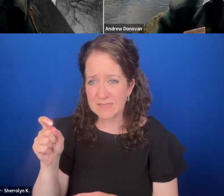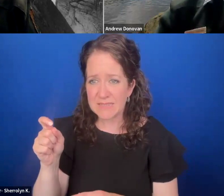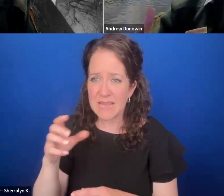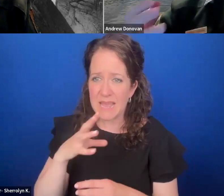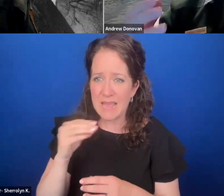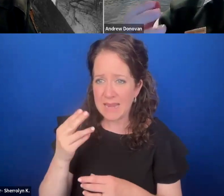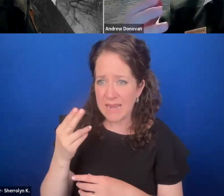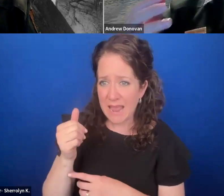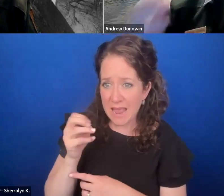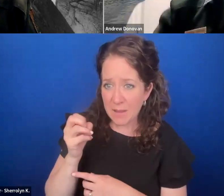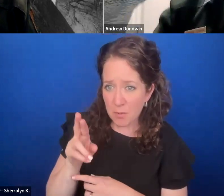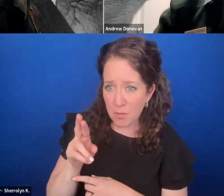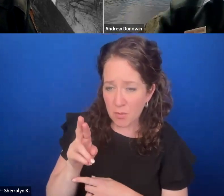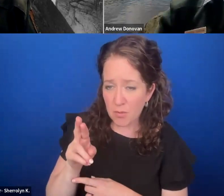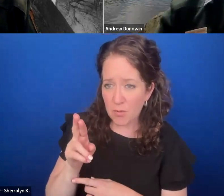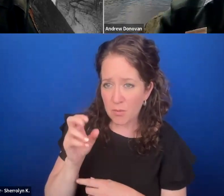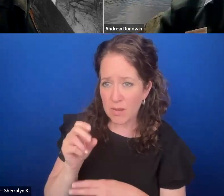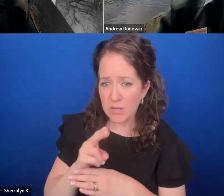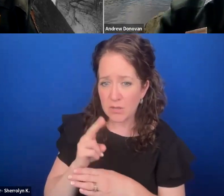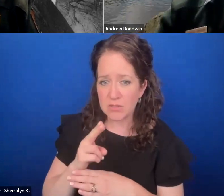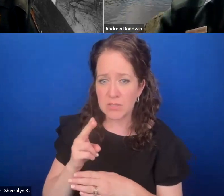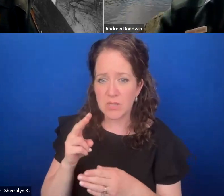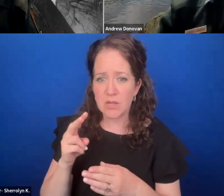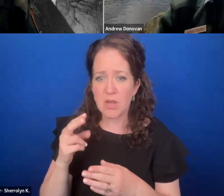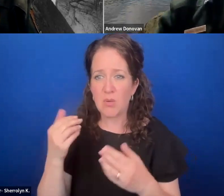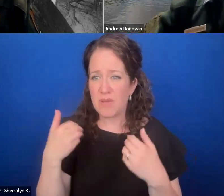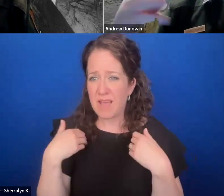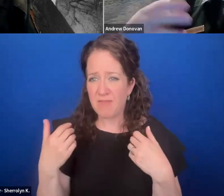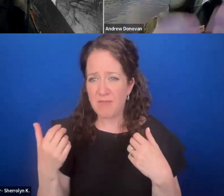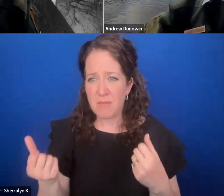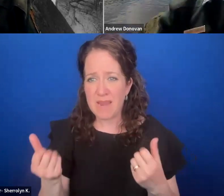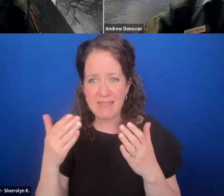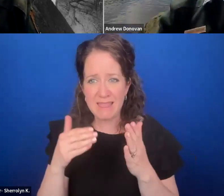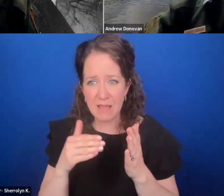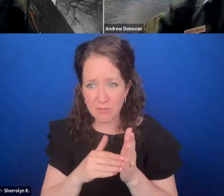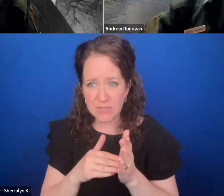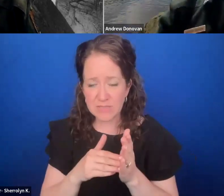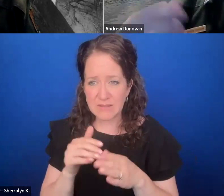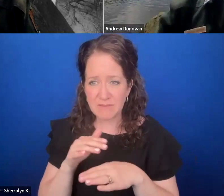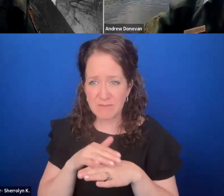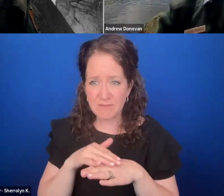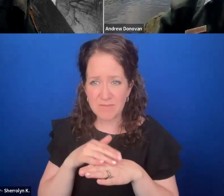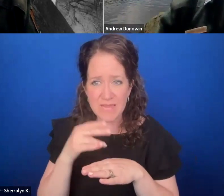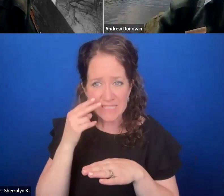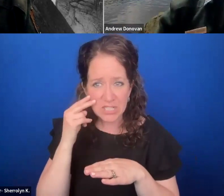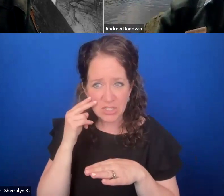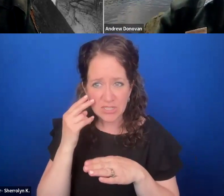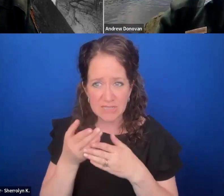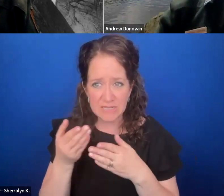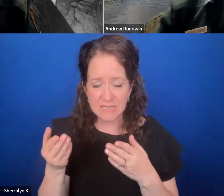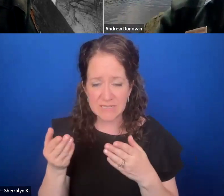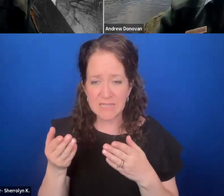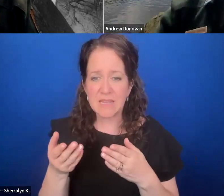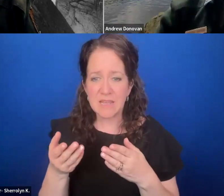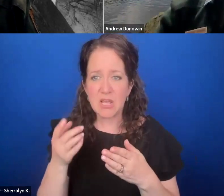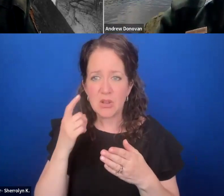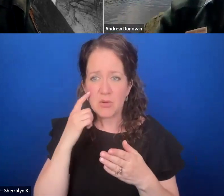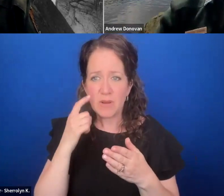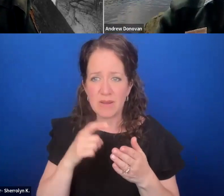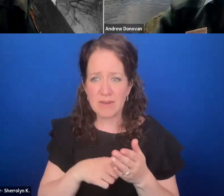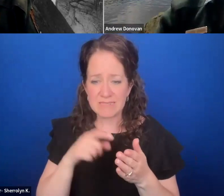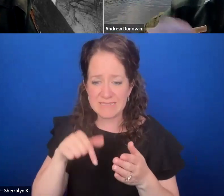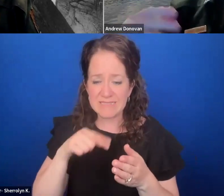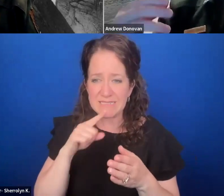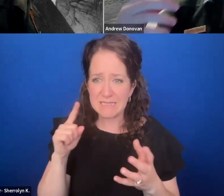incredible thousands of Indigenous artifacts showing that this was a meeting spot sort of year after year for the